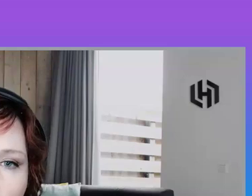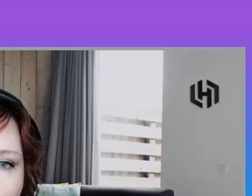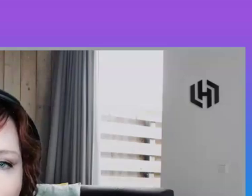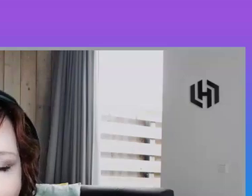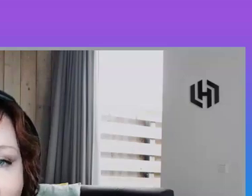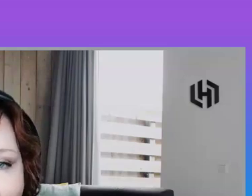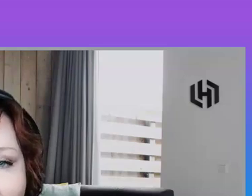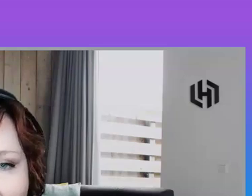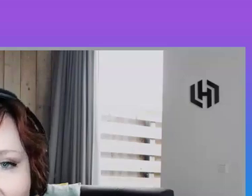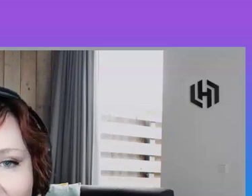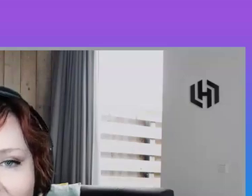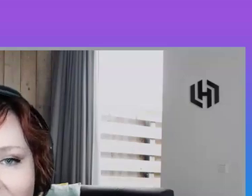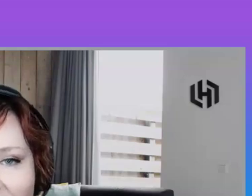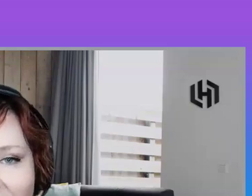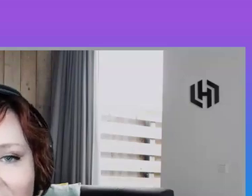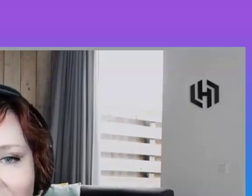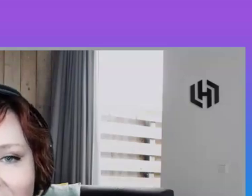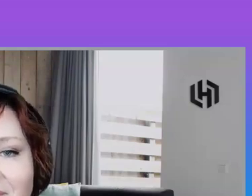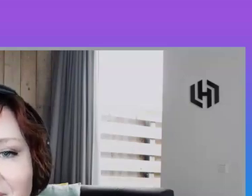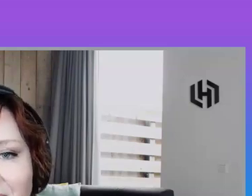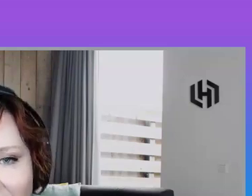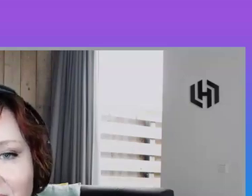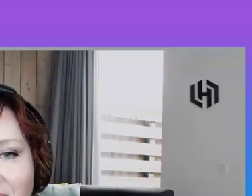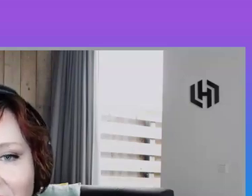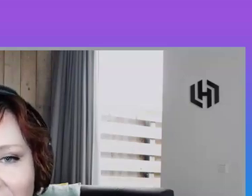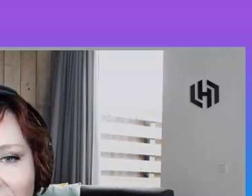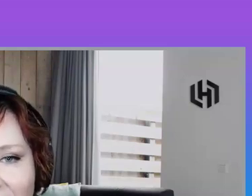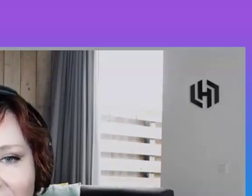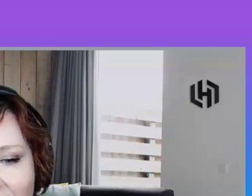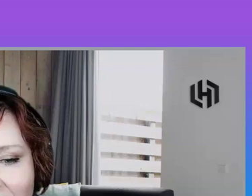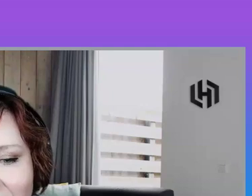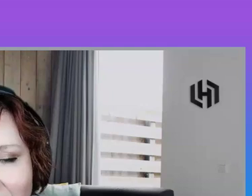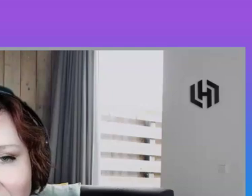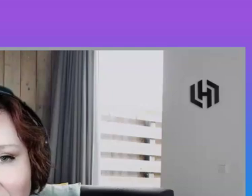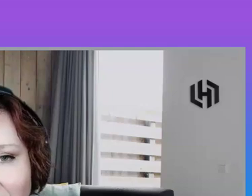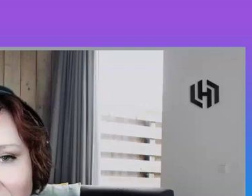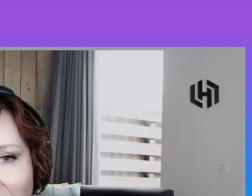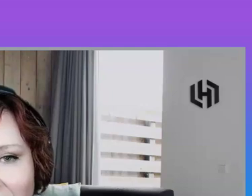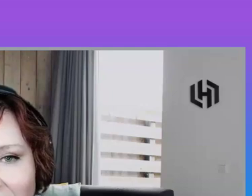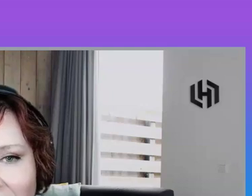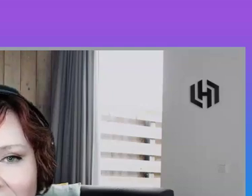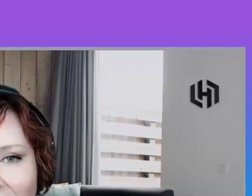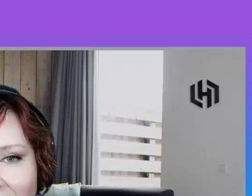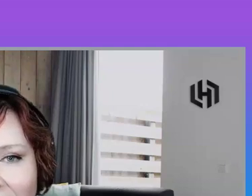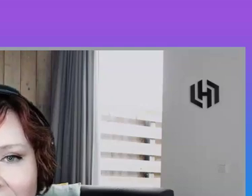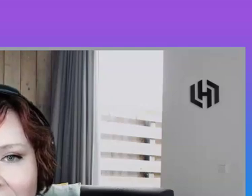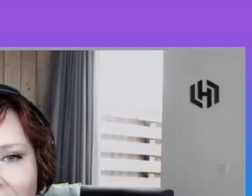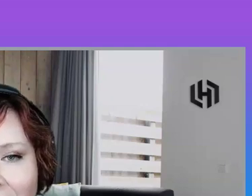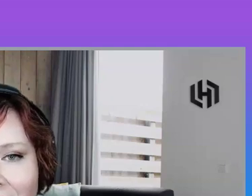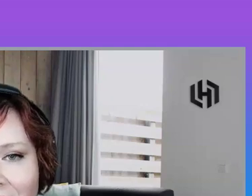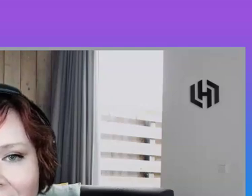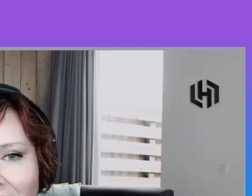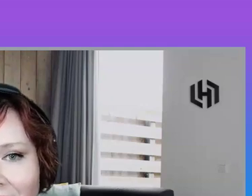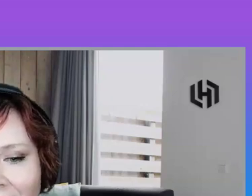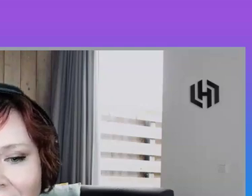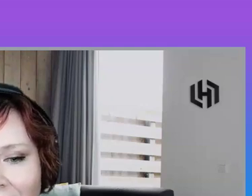answer these questions in the Discord chat. You know, you'll be there personally, and I know many of these people are also there. But one from RJ. Why